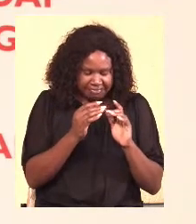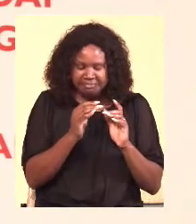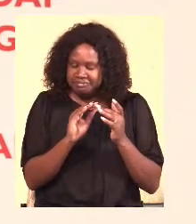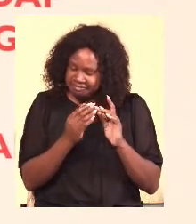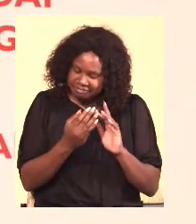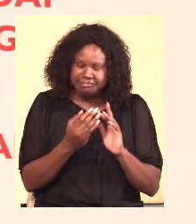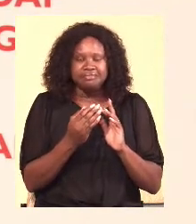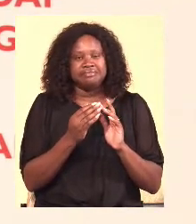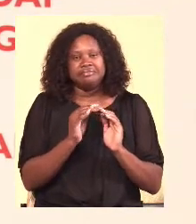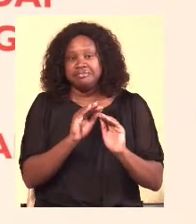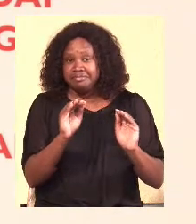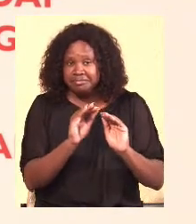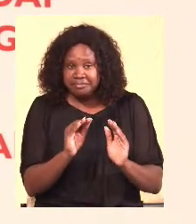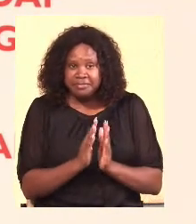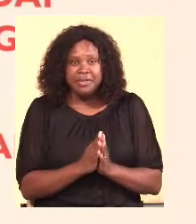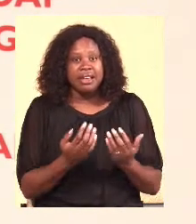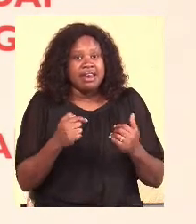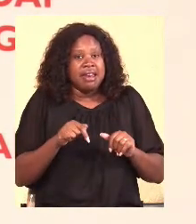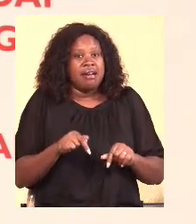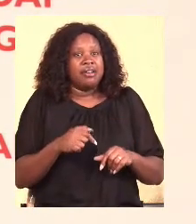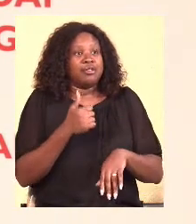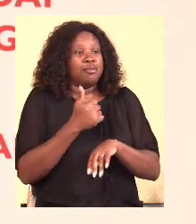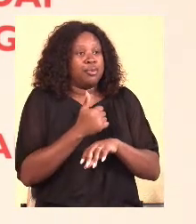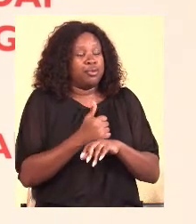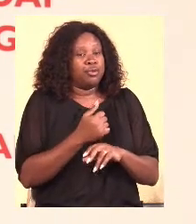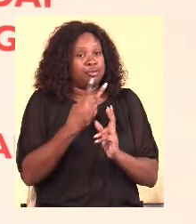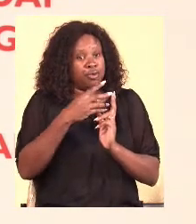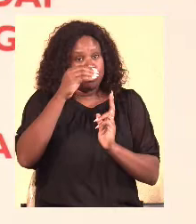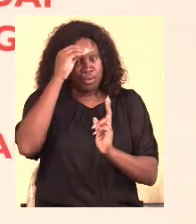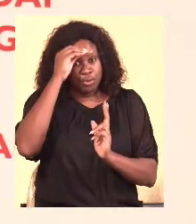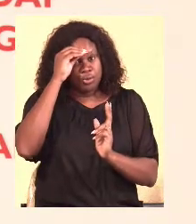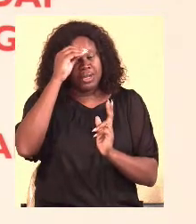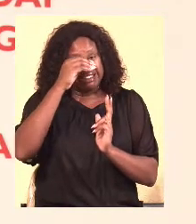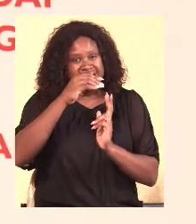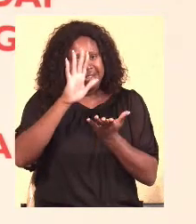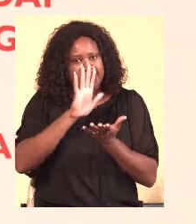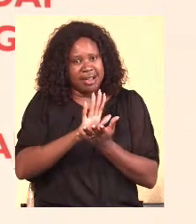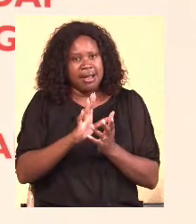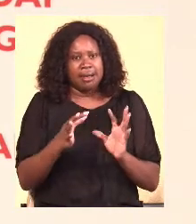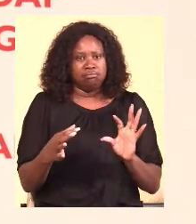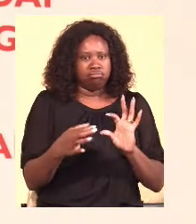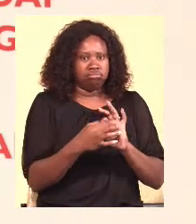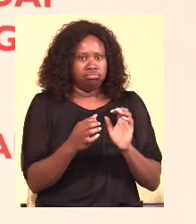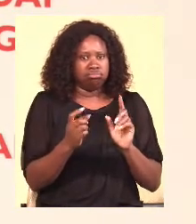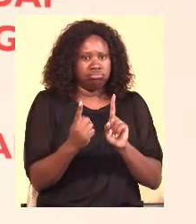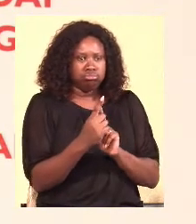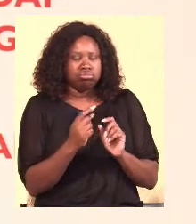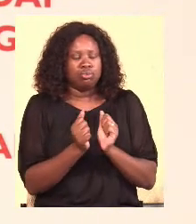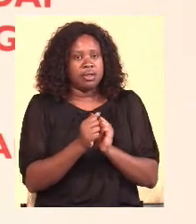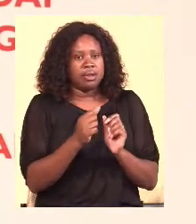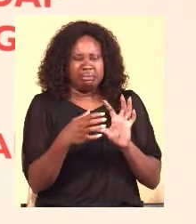an opportunity for us to make sure that students remain in contact with their lecturers to get the education they